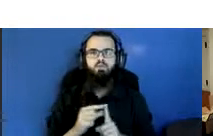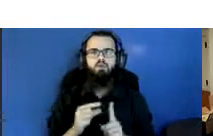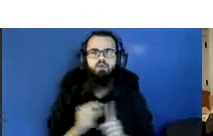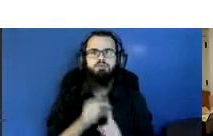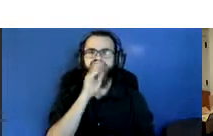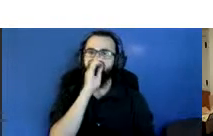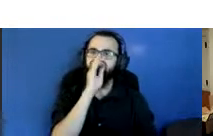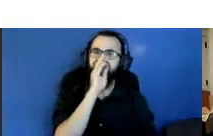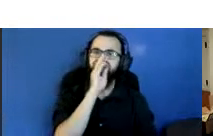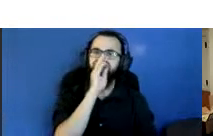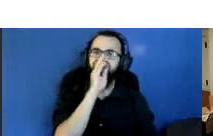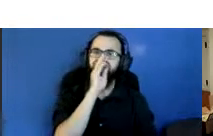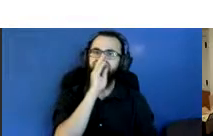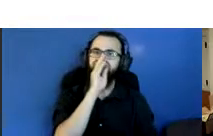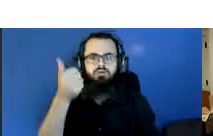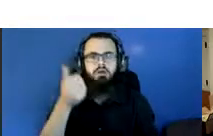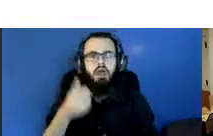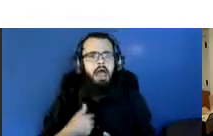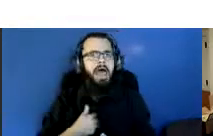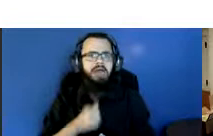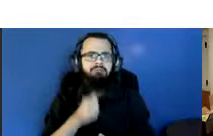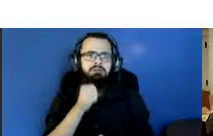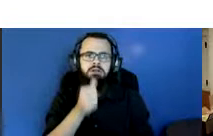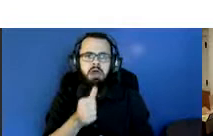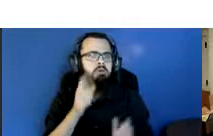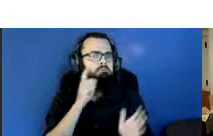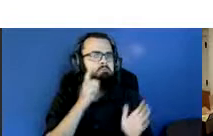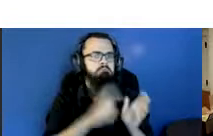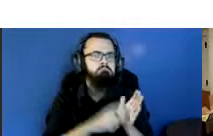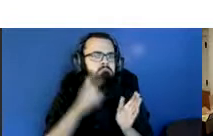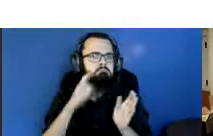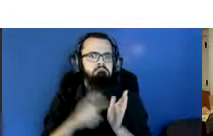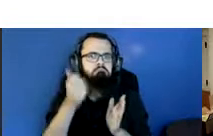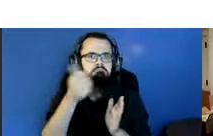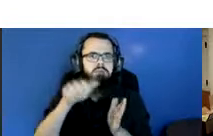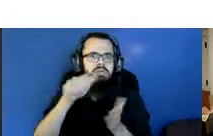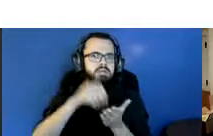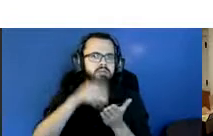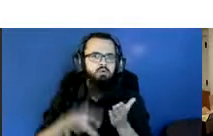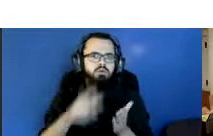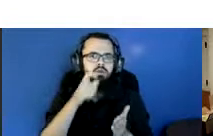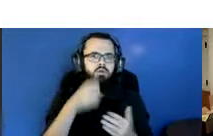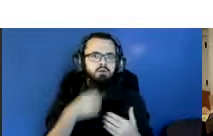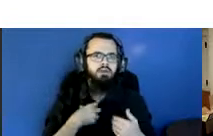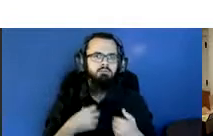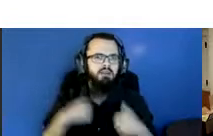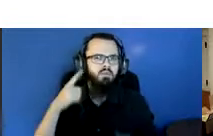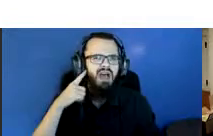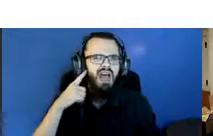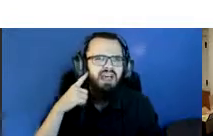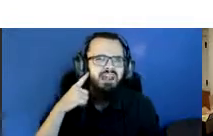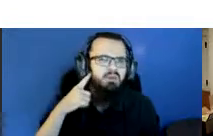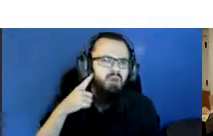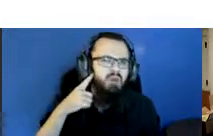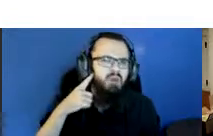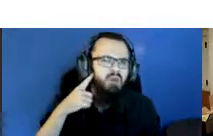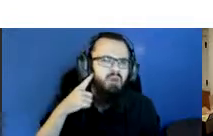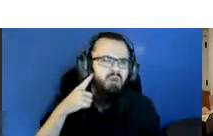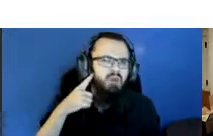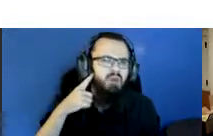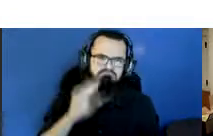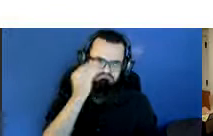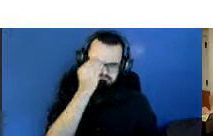had any students complaining that they can't hear me. I feel like I'm fairly loud to begin with, but I do try to make an